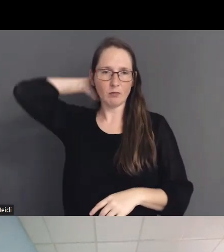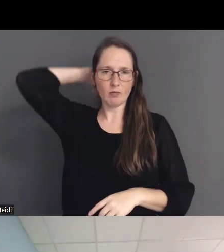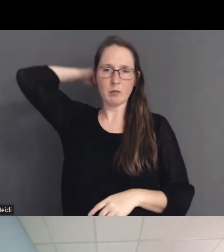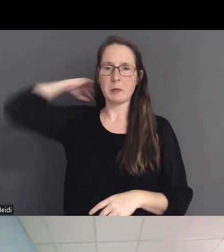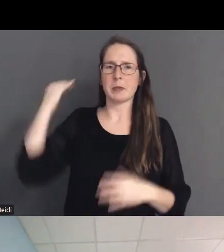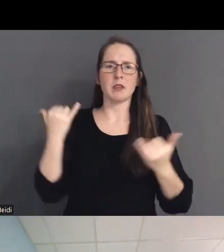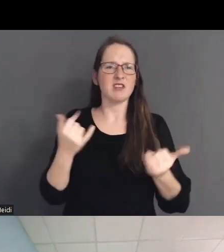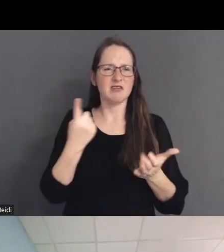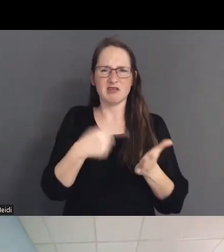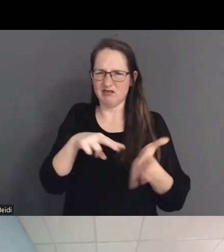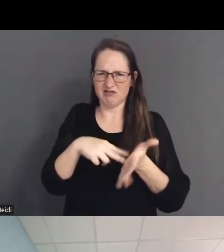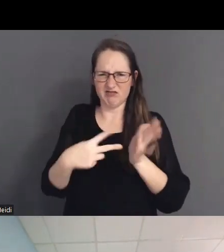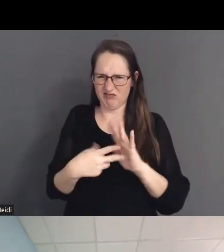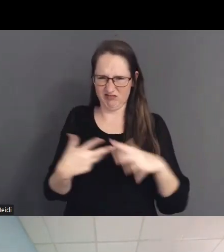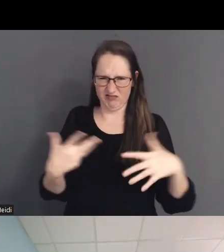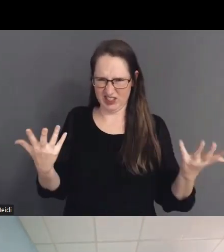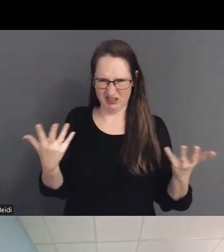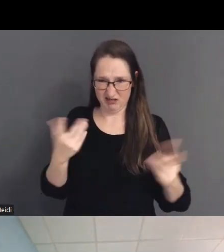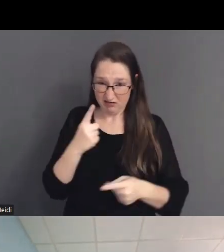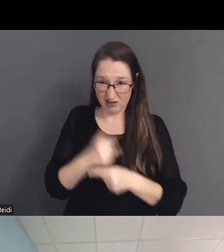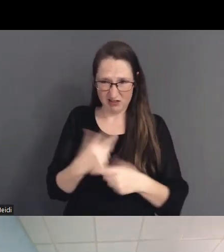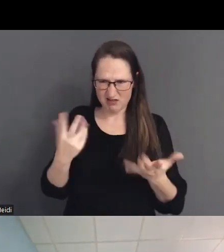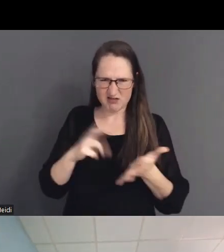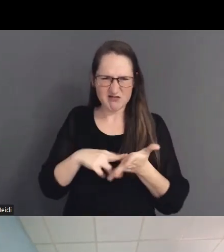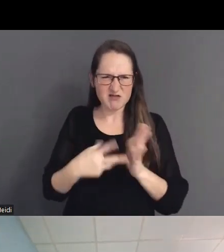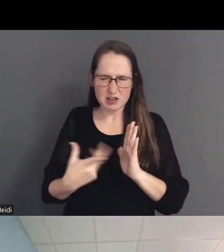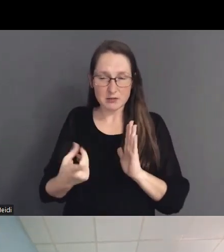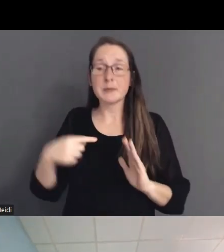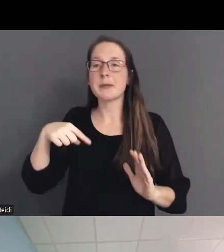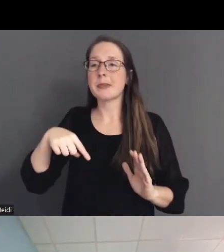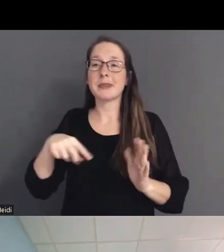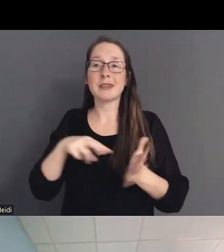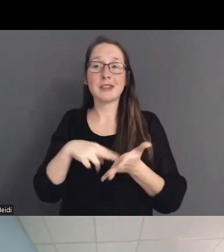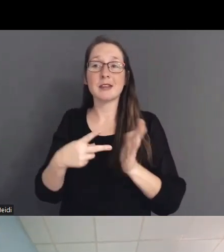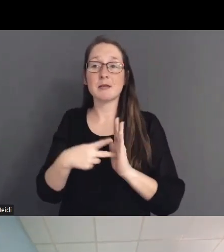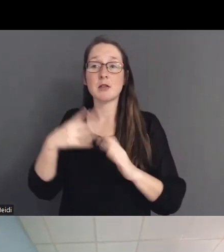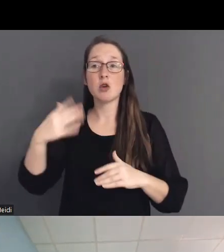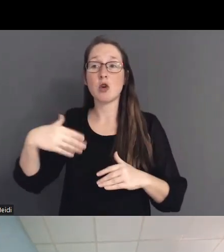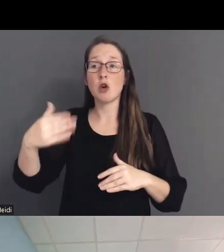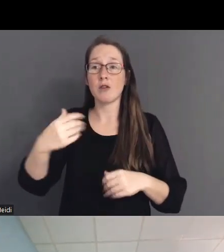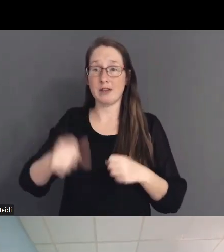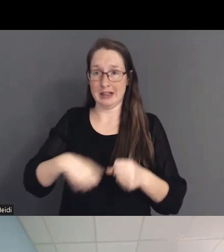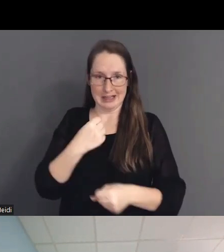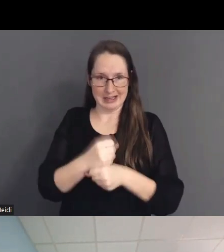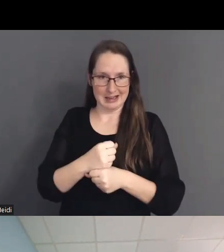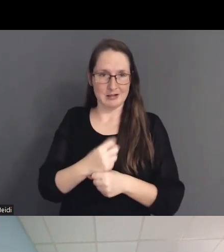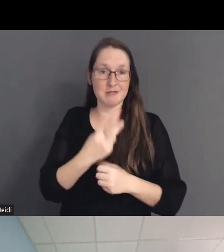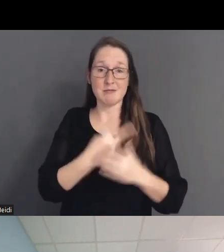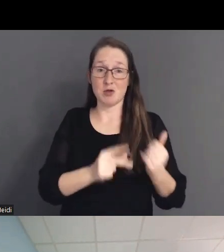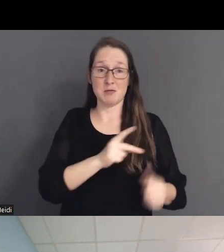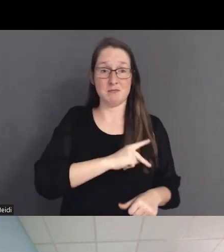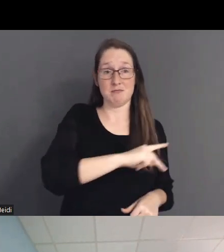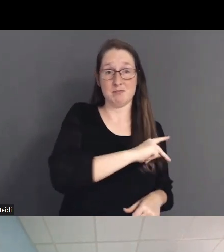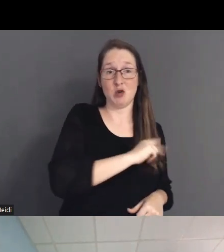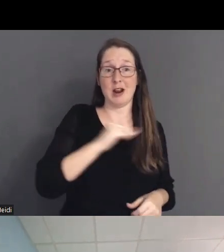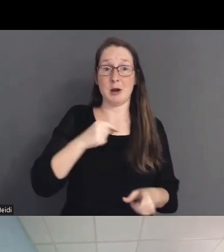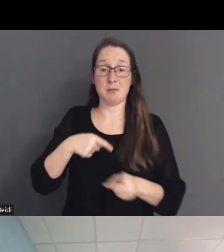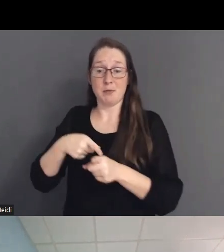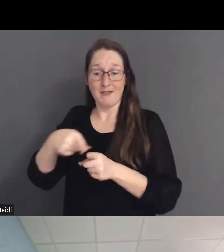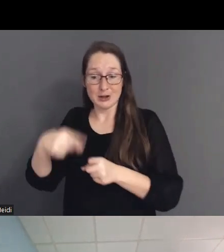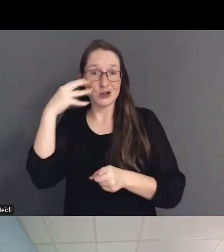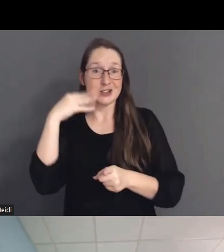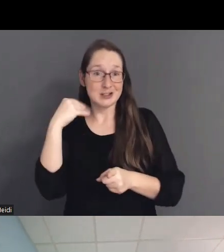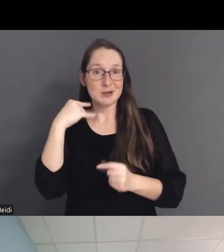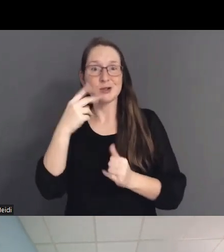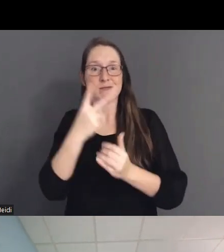So what does this mean exactly, right? So what this means is, over the years, I have had both personal and professional